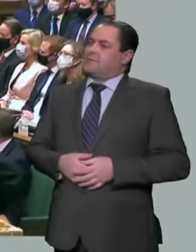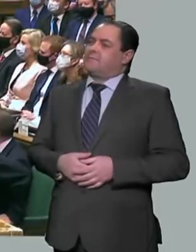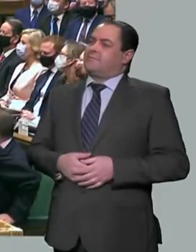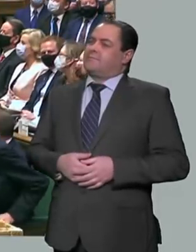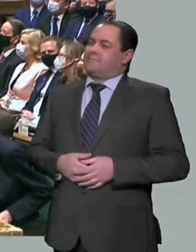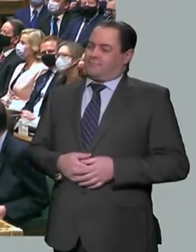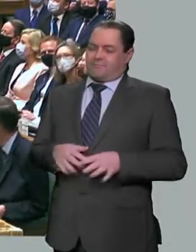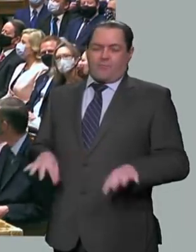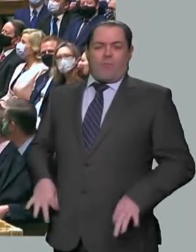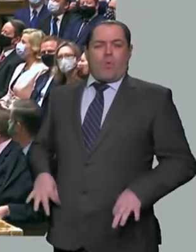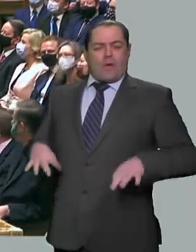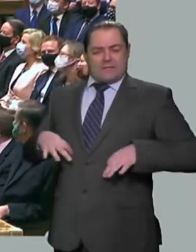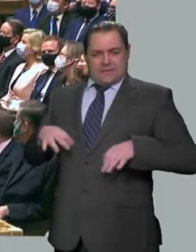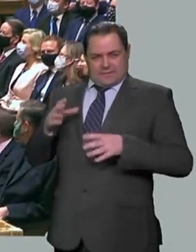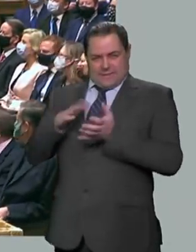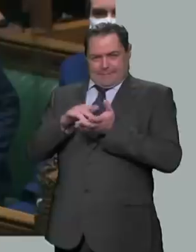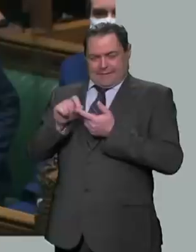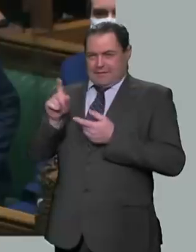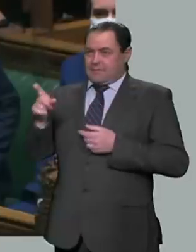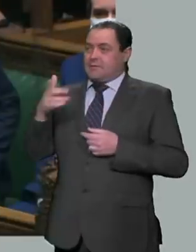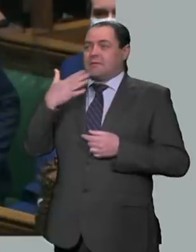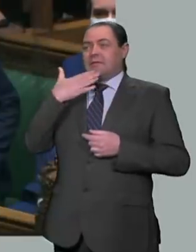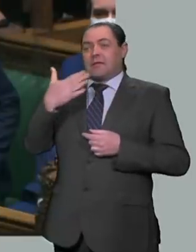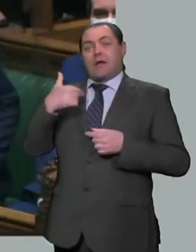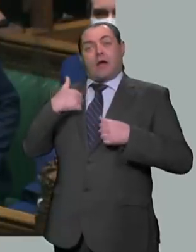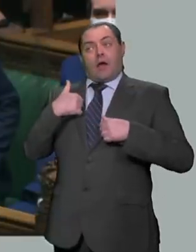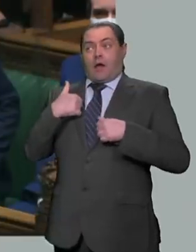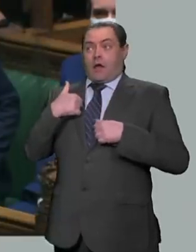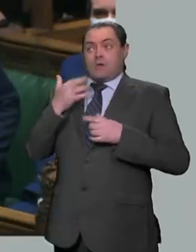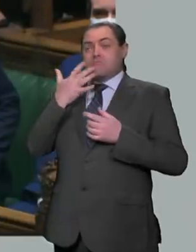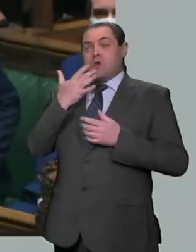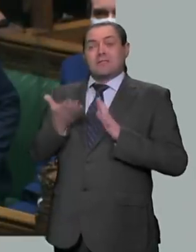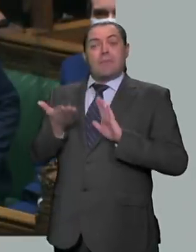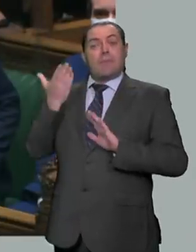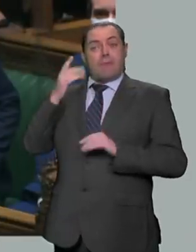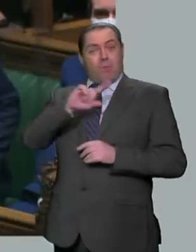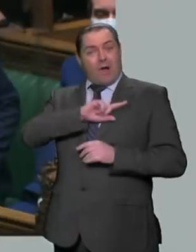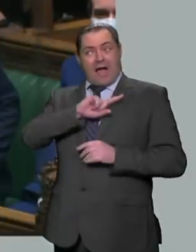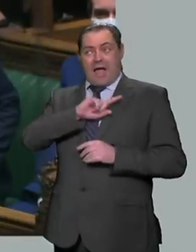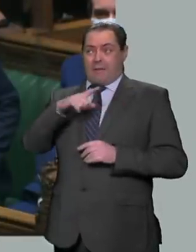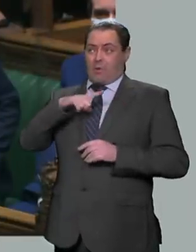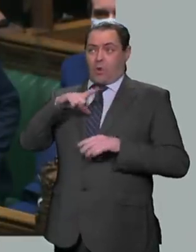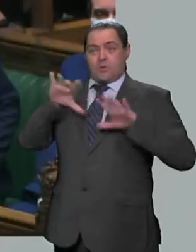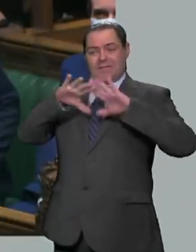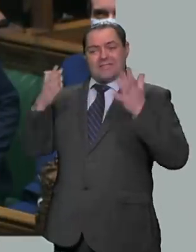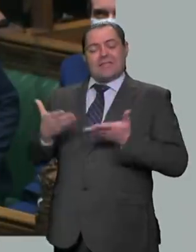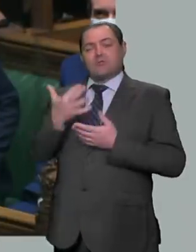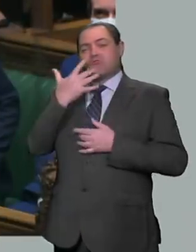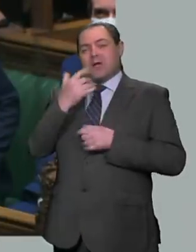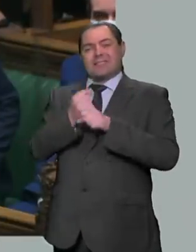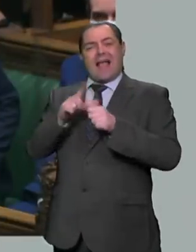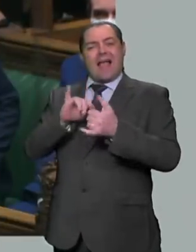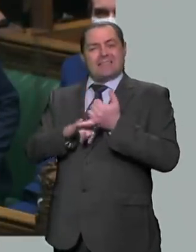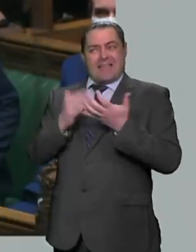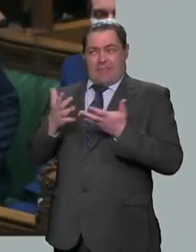Thank you, Mr. Speaker. The biggest factor driving up our fuel bills and cost of living is the skyrocketing international price of gas, which is